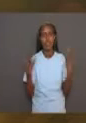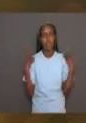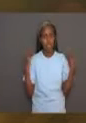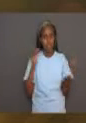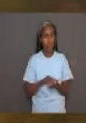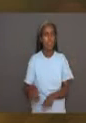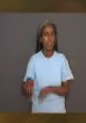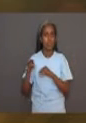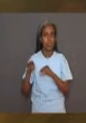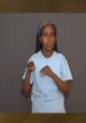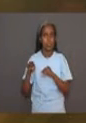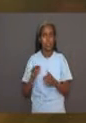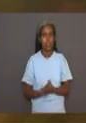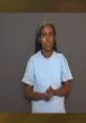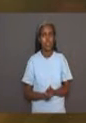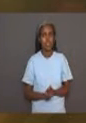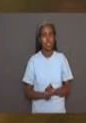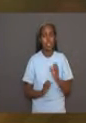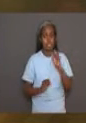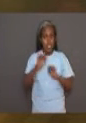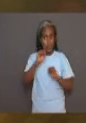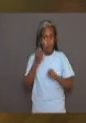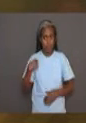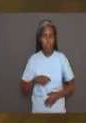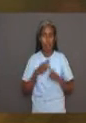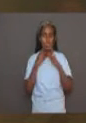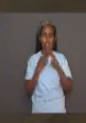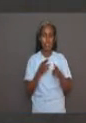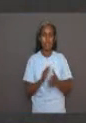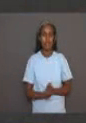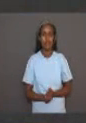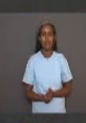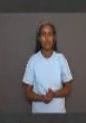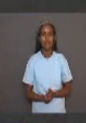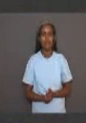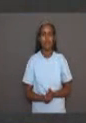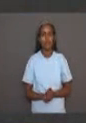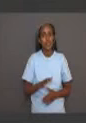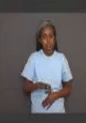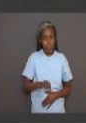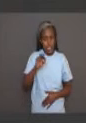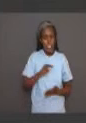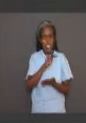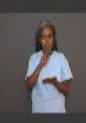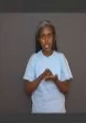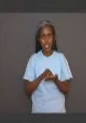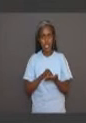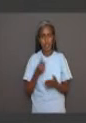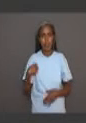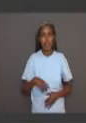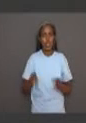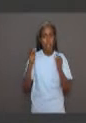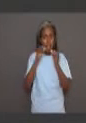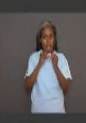Hello again, students. Let us compare our answers. To find the mean, we